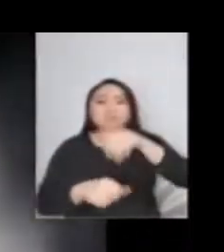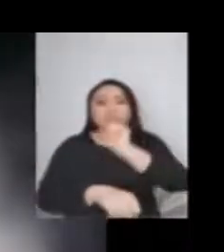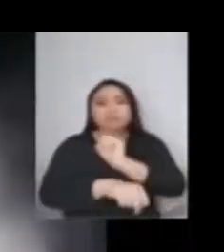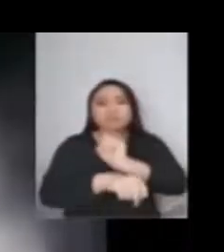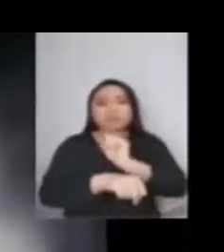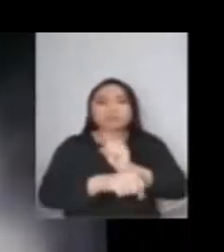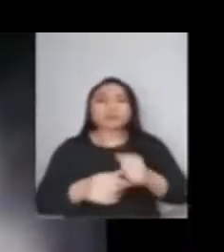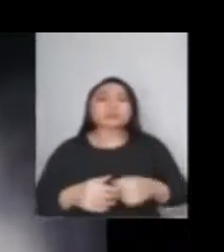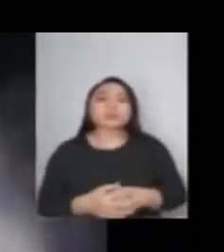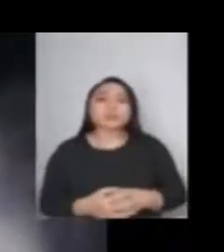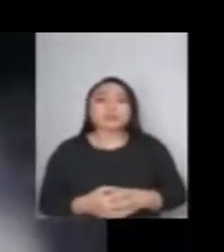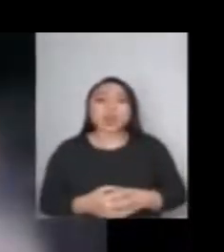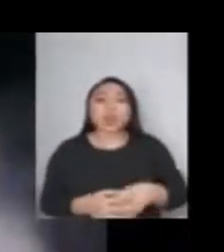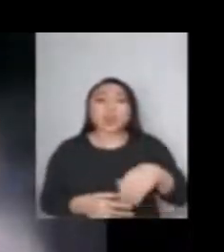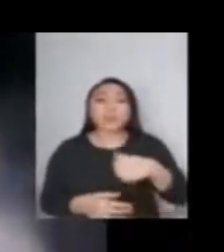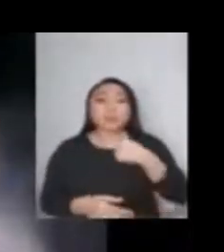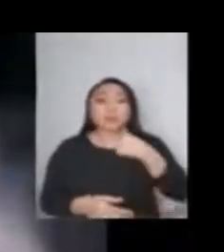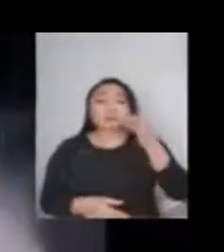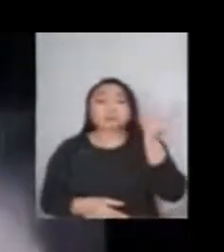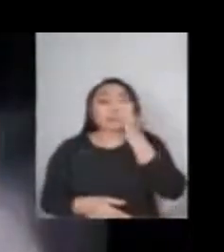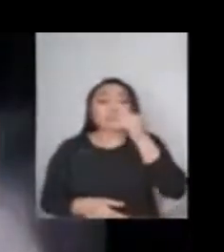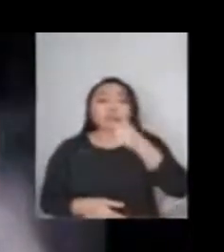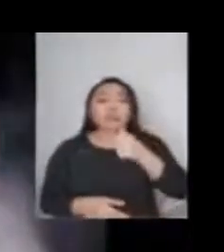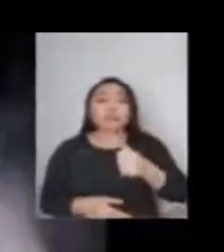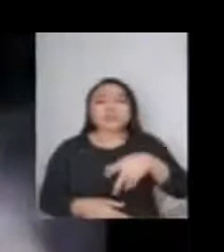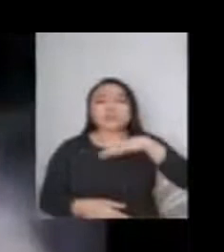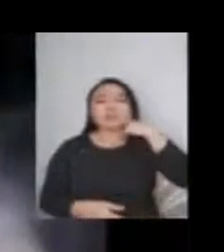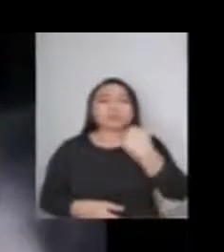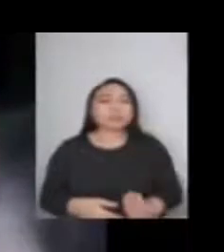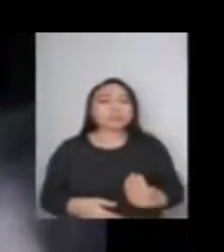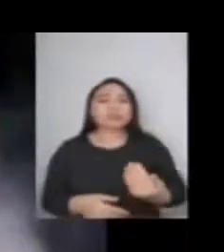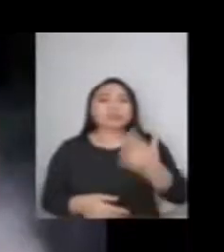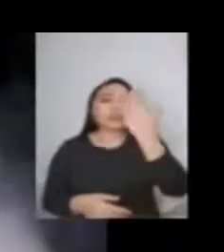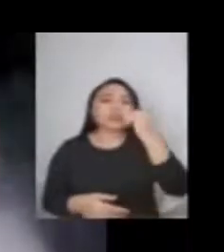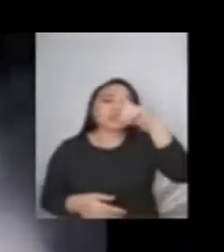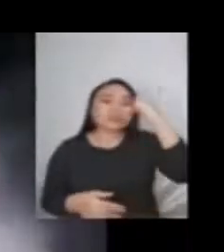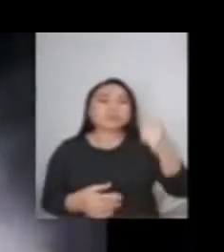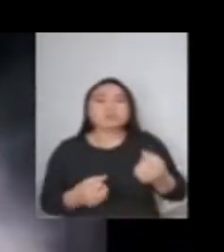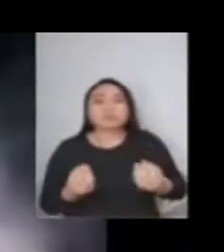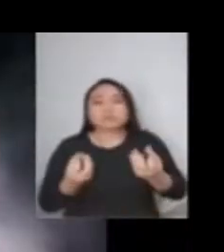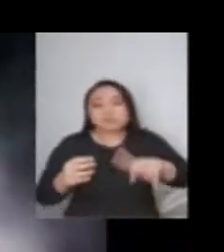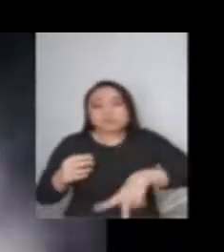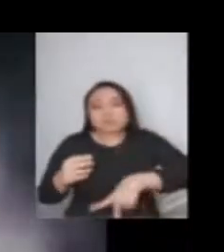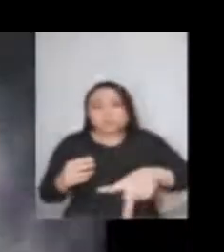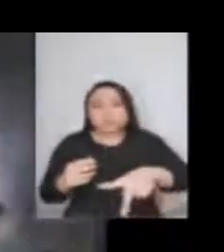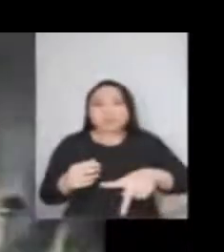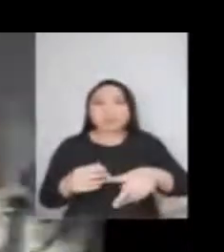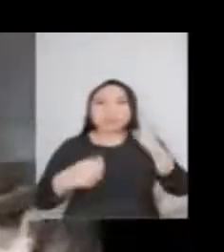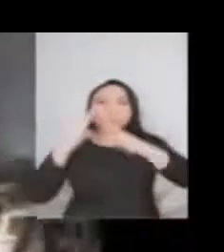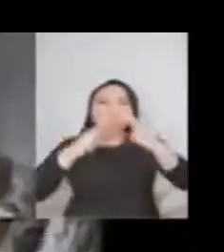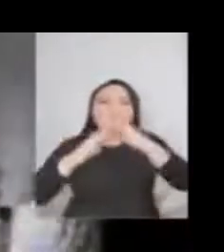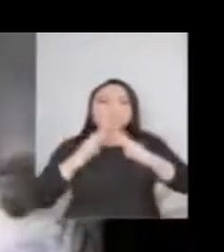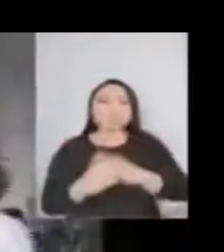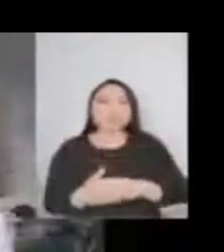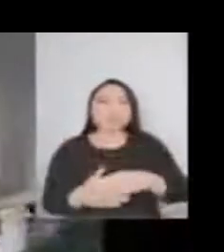As the Philippine translation of the CEDAW, the Magna Carta of Women caps all gender-sensitive laws on women and